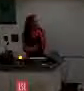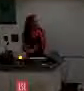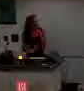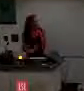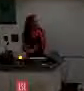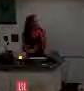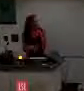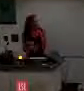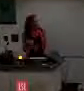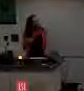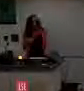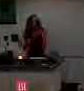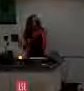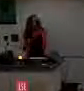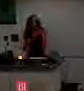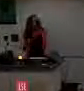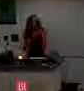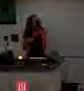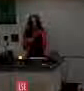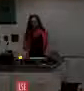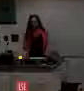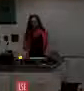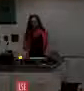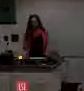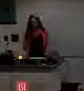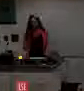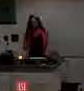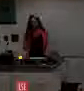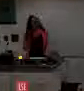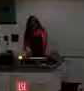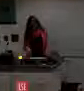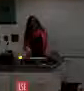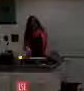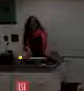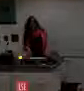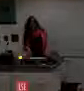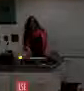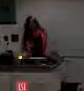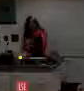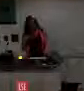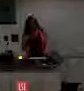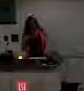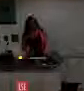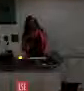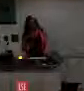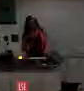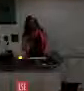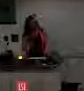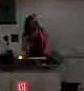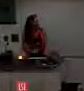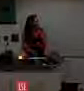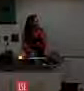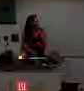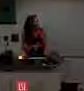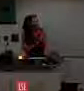with that. It discusses the lessons learned. It builds on this kind of idea of the corresponding fields framework,